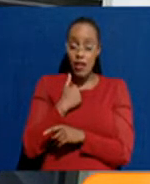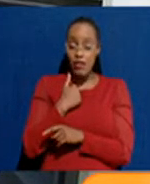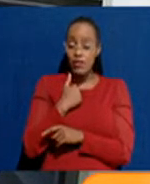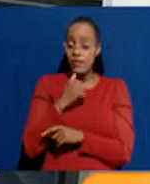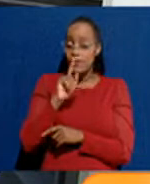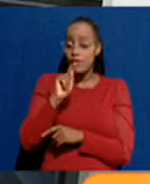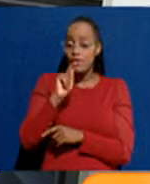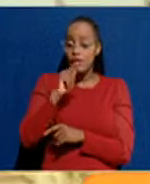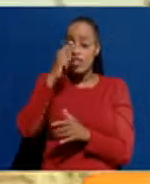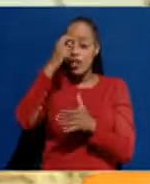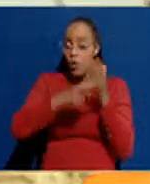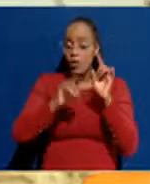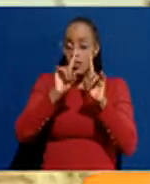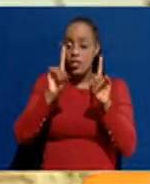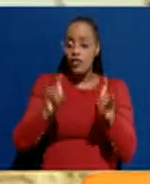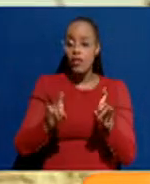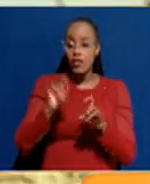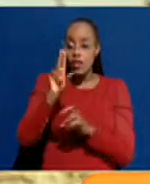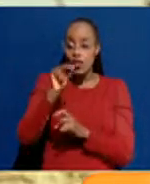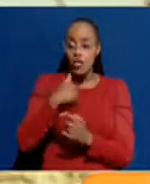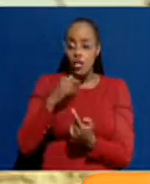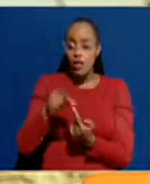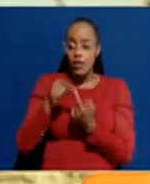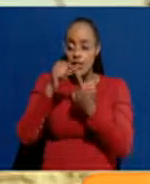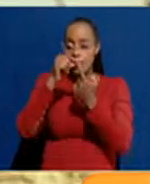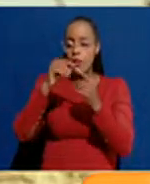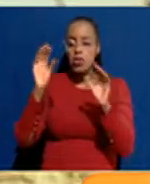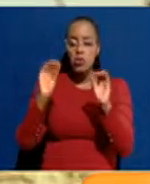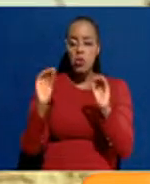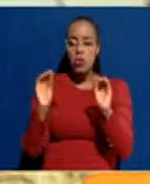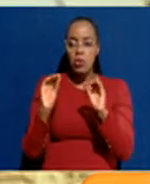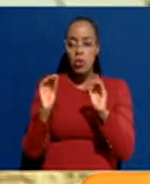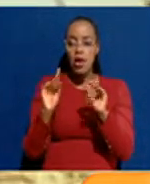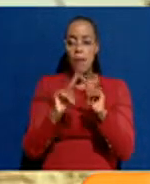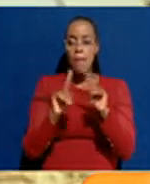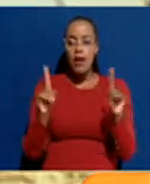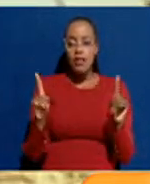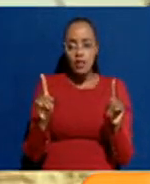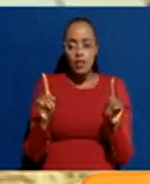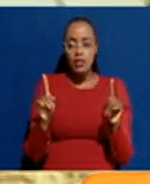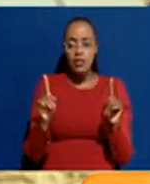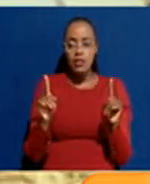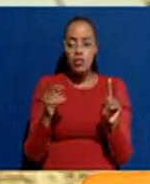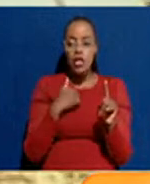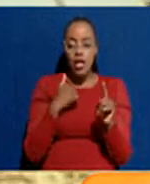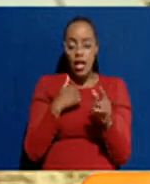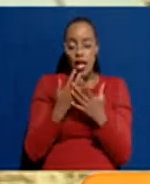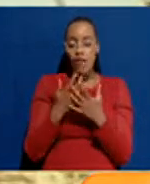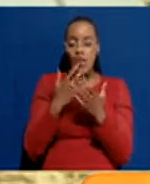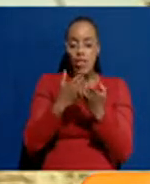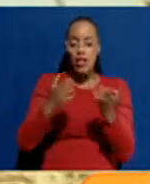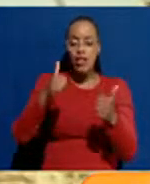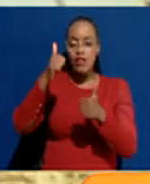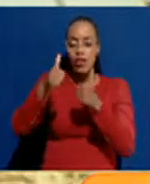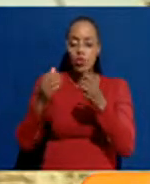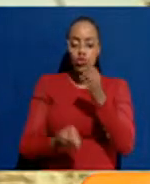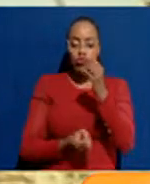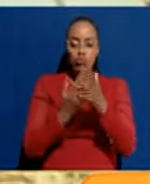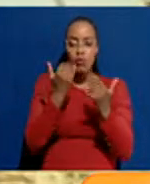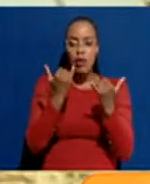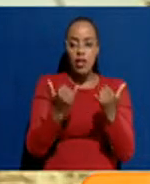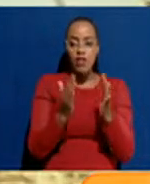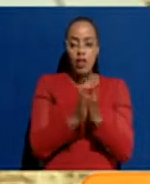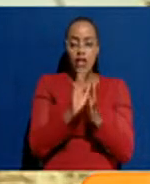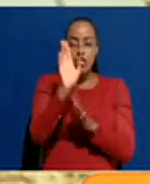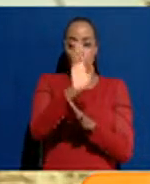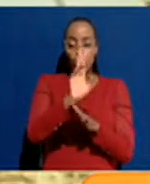tariff for that? No, there is no special tariff for e-cooking. But the type of devices that have been brought now that actually